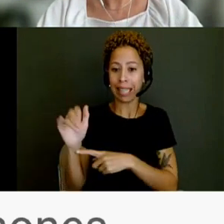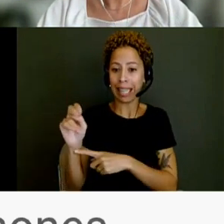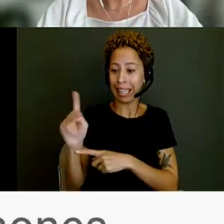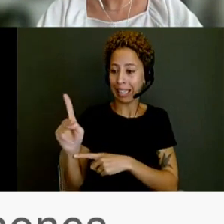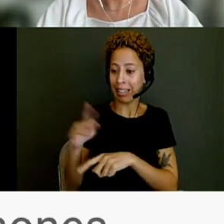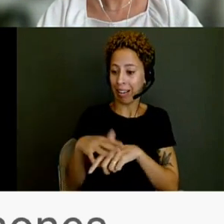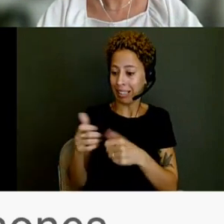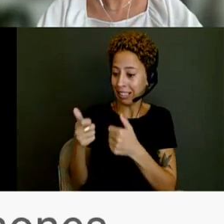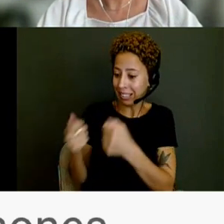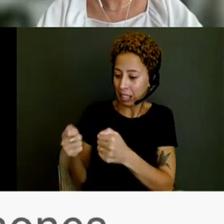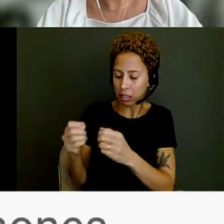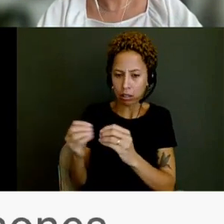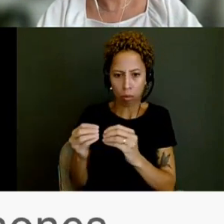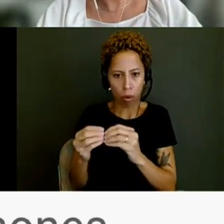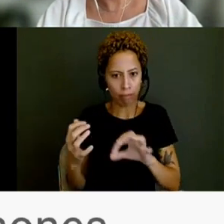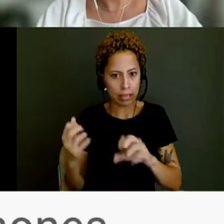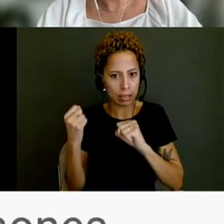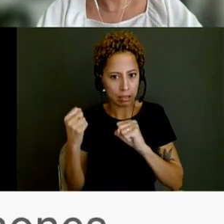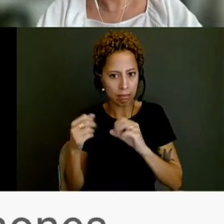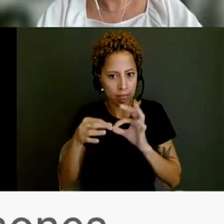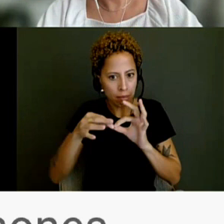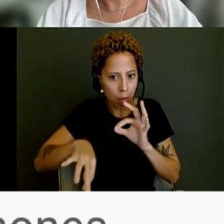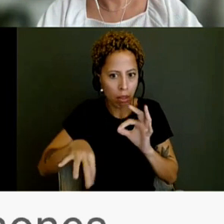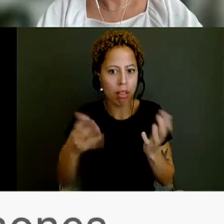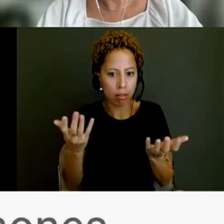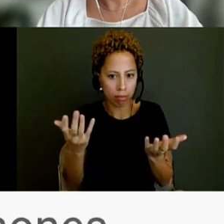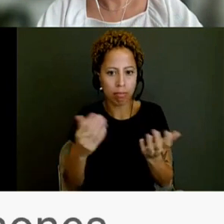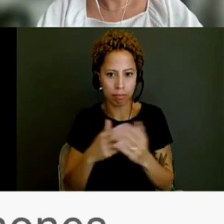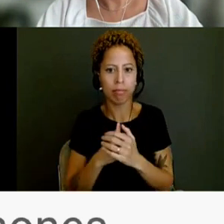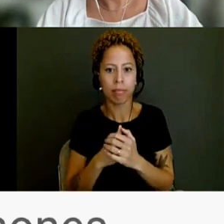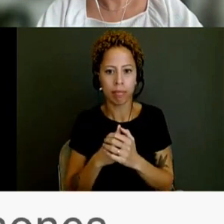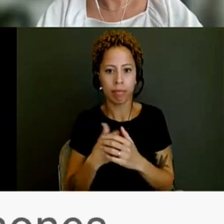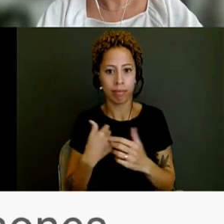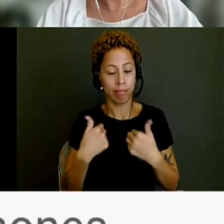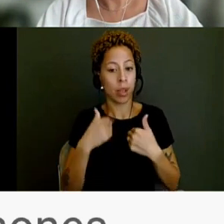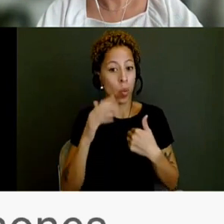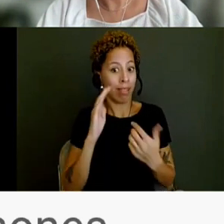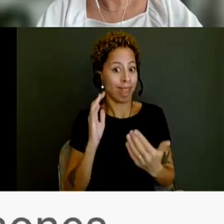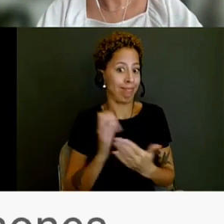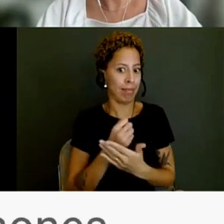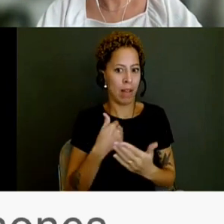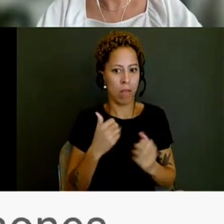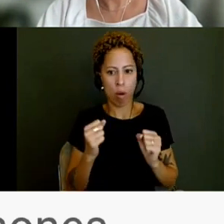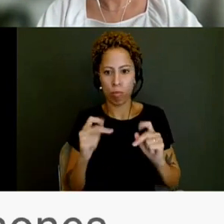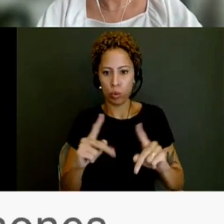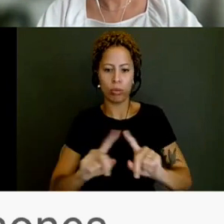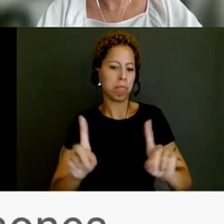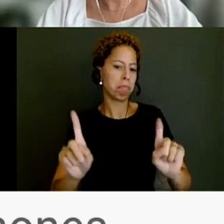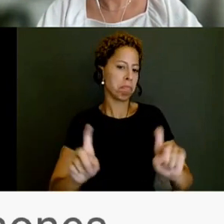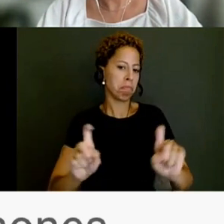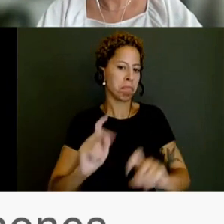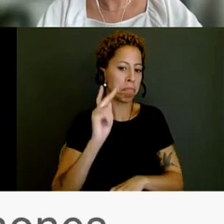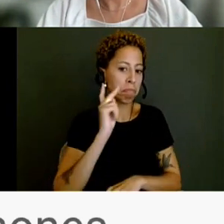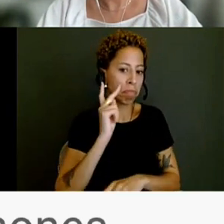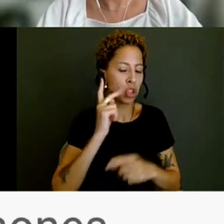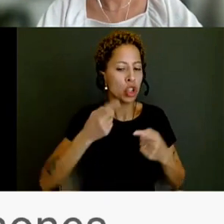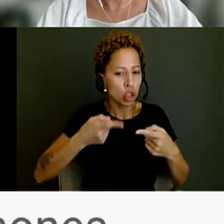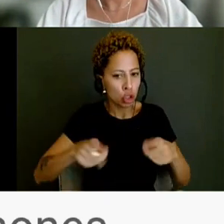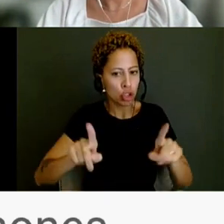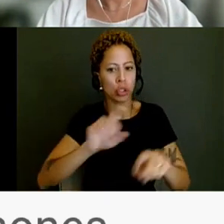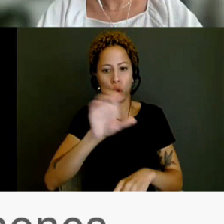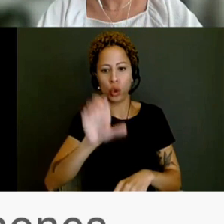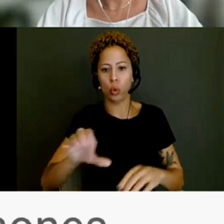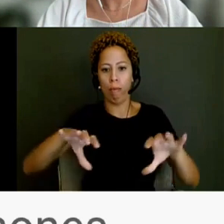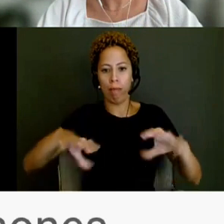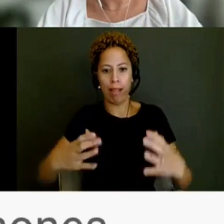simpler. At least I believe it would. I'm going to have an opportunity to test this out in an upcoming Zoom class I'll be doing in